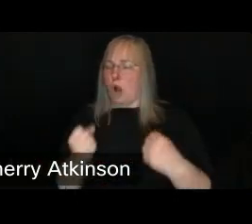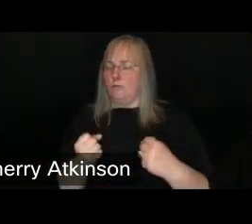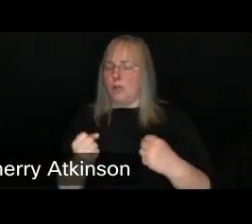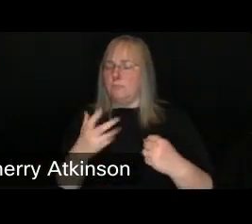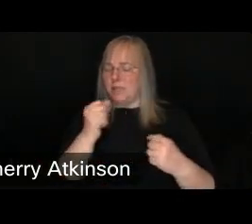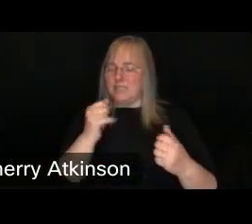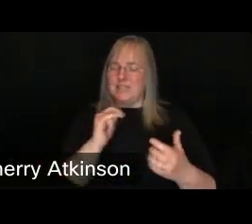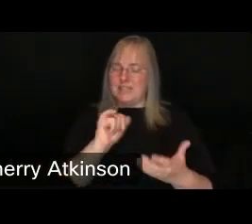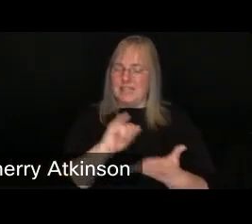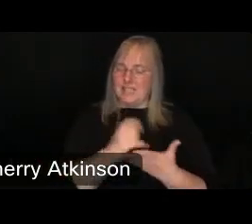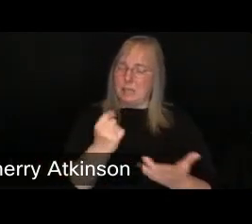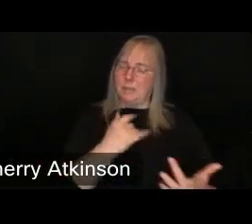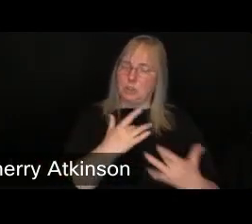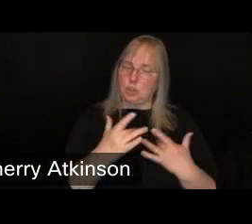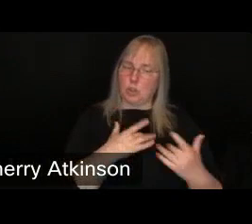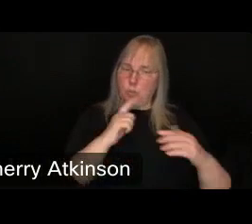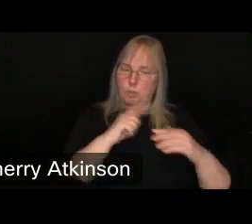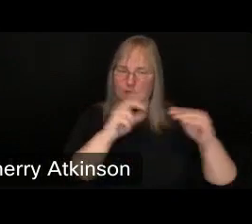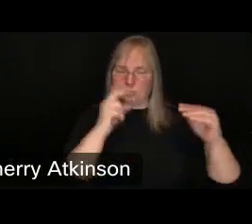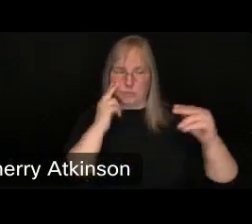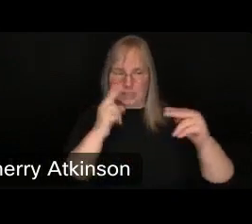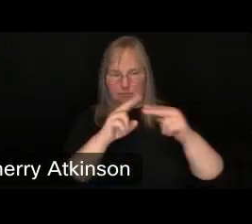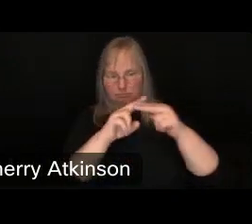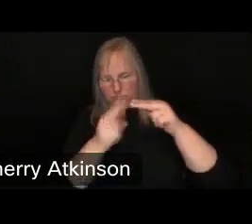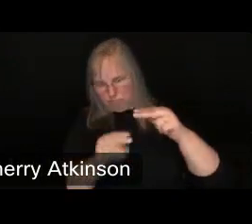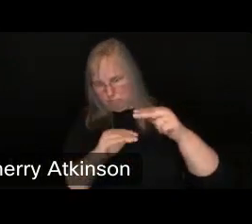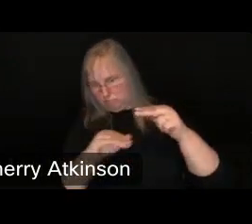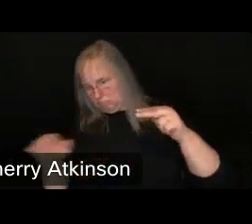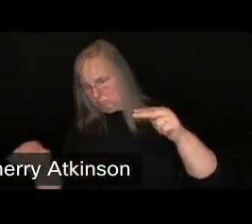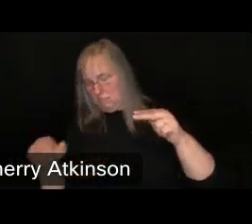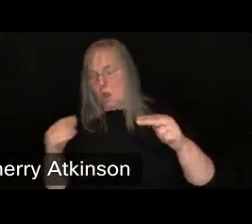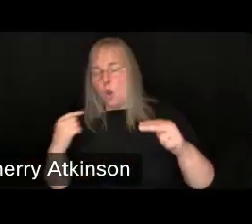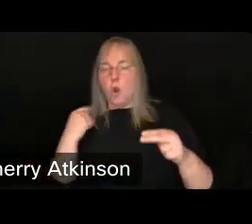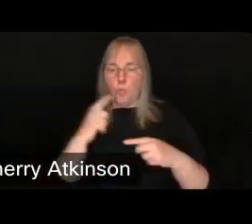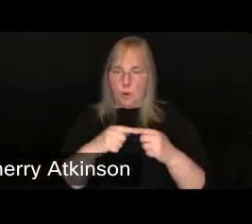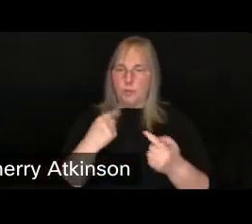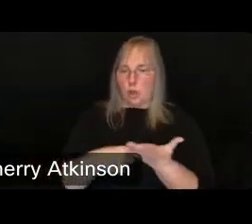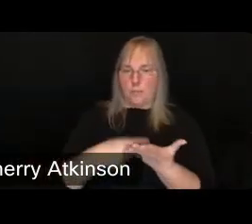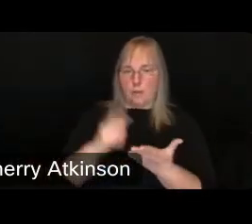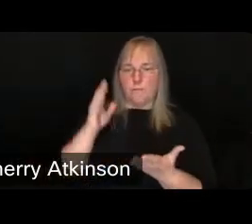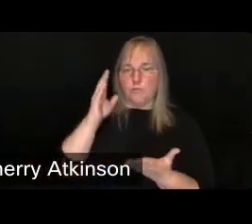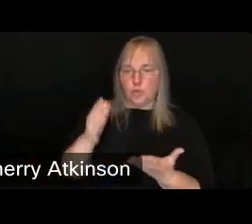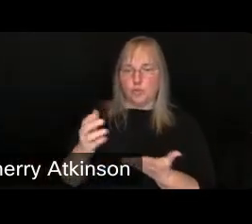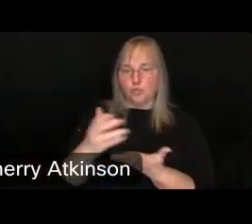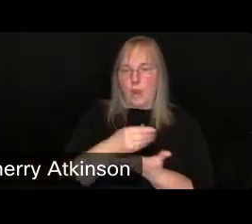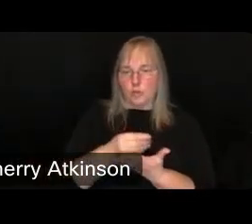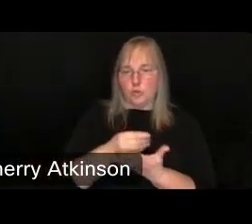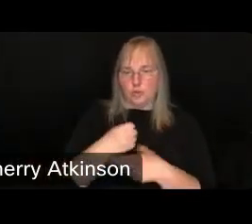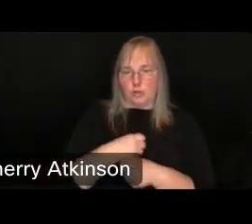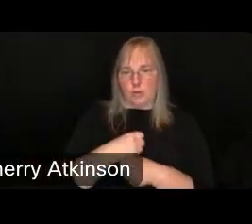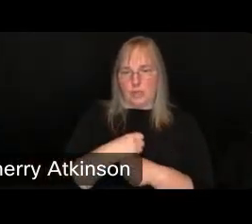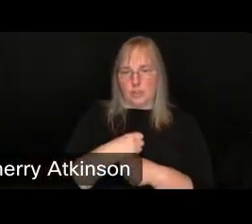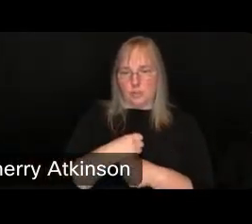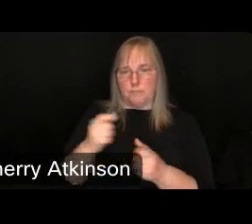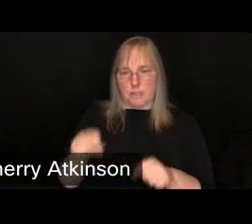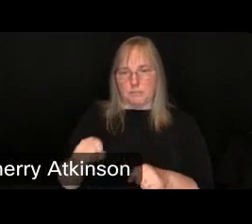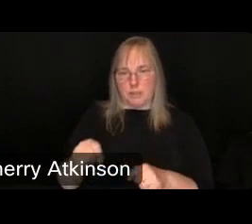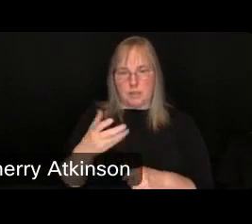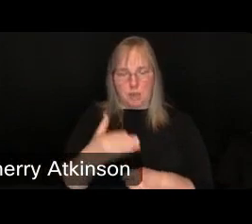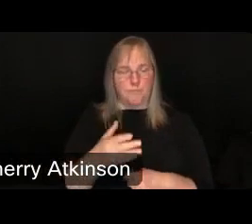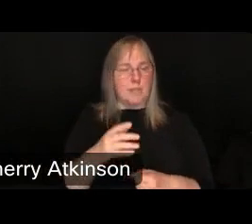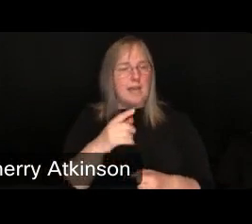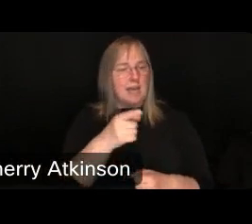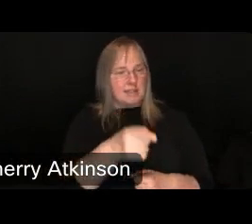the future revenue generation possibility there. Here's the components of the different type